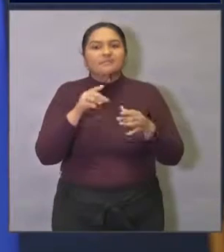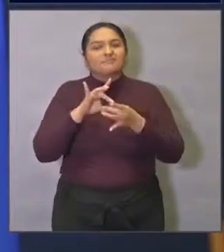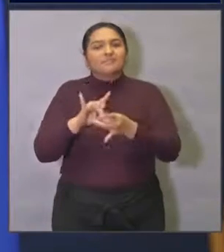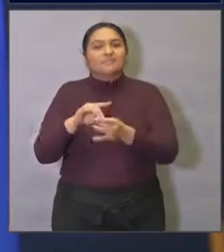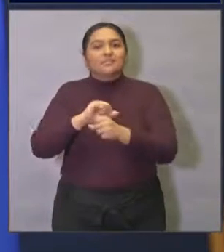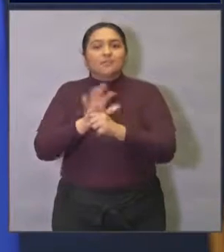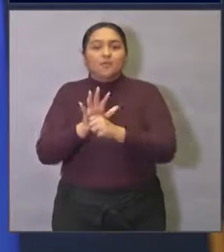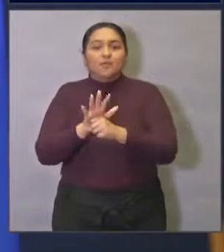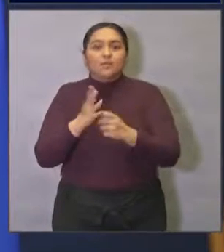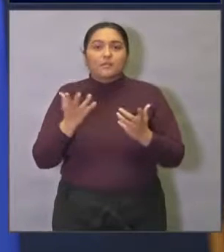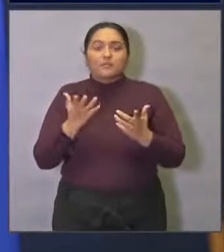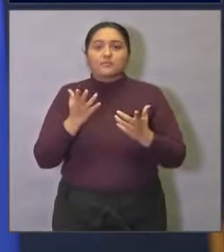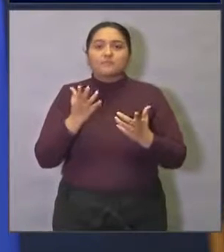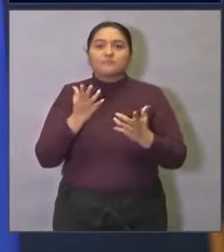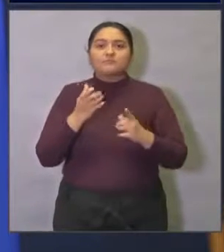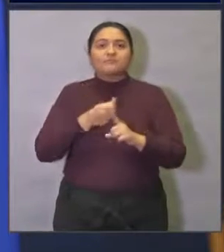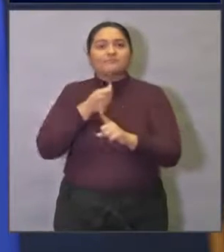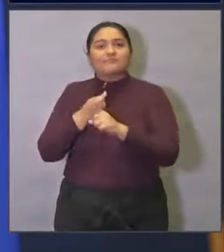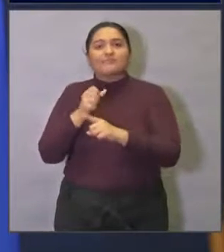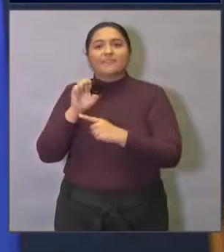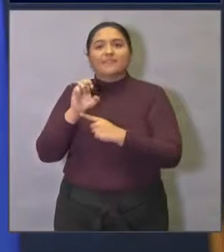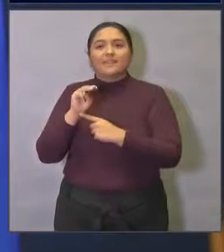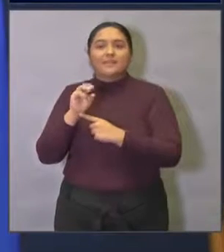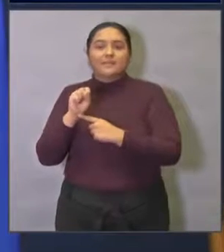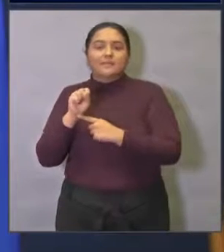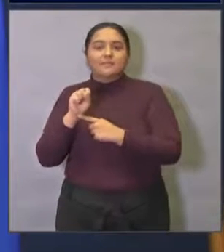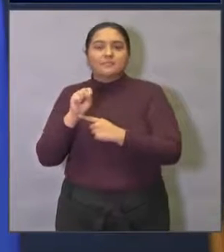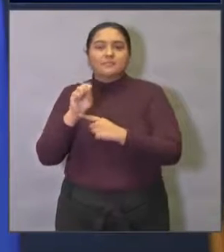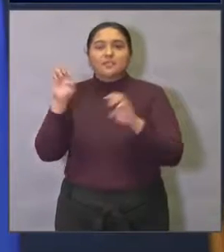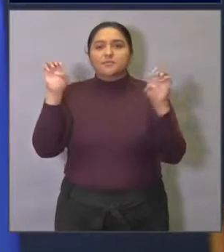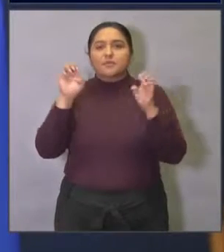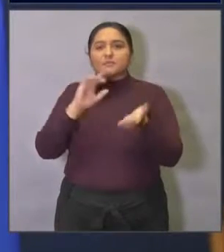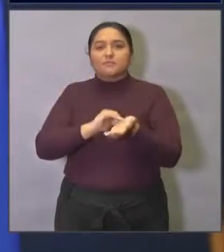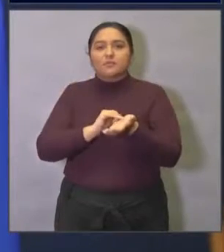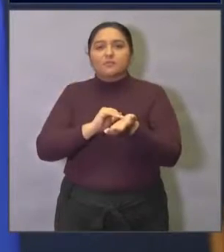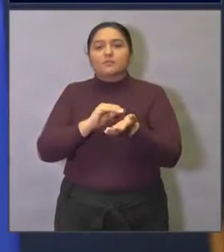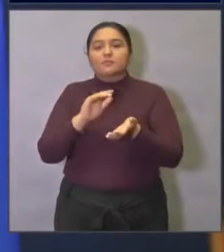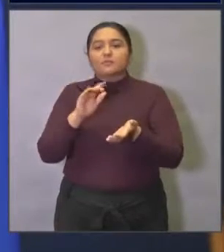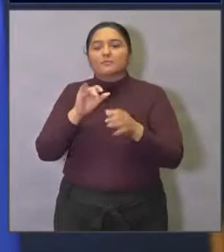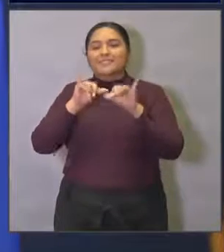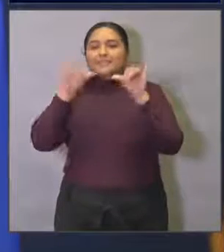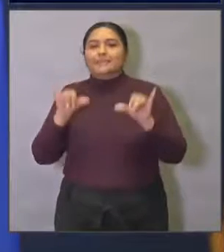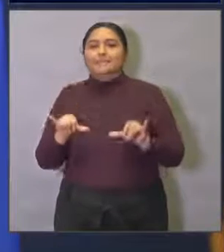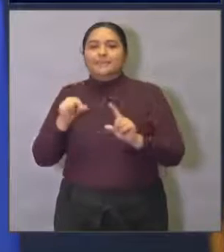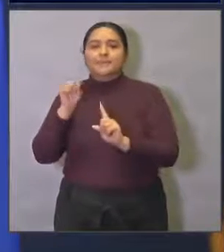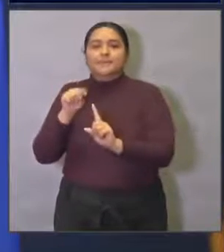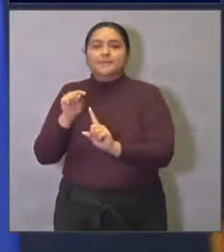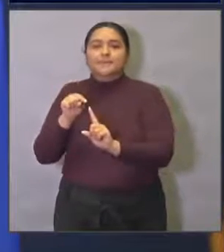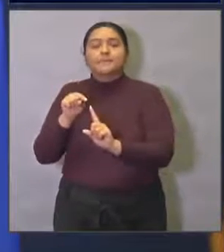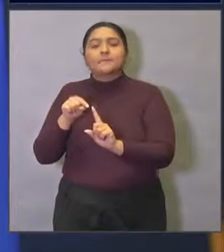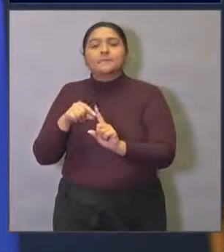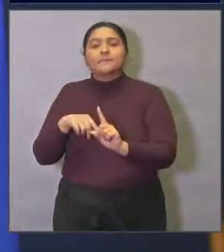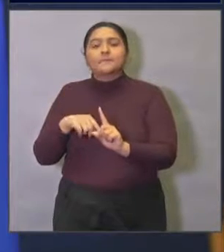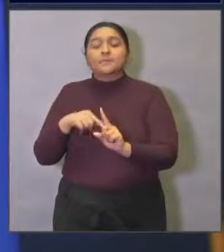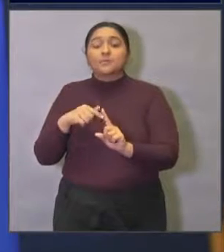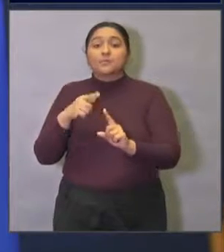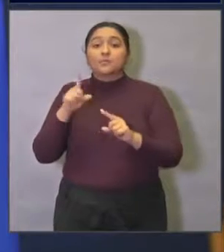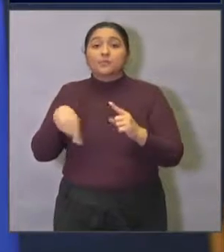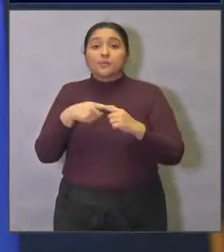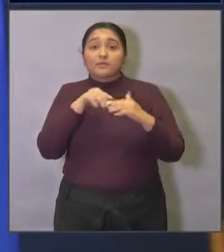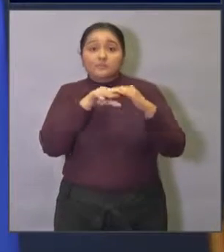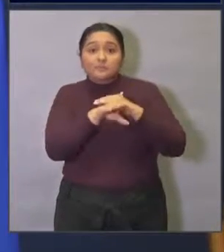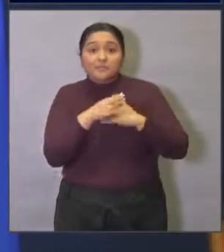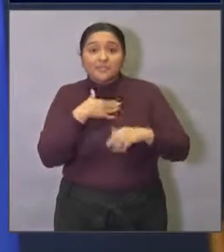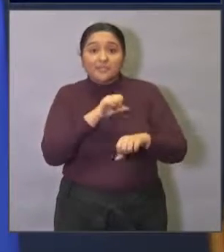effect on the EMS system. And so as I walked into my shift, typically we will receive ambulance